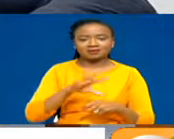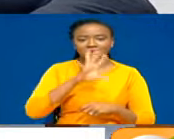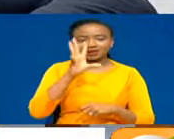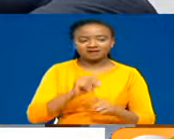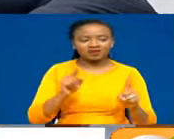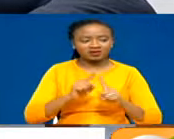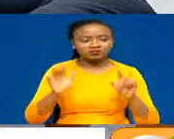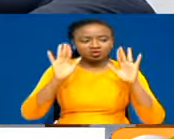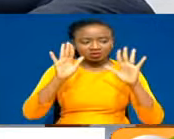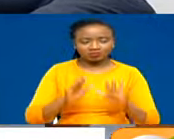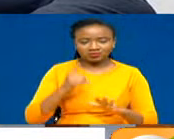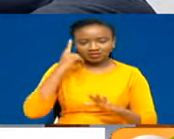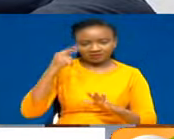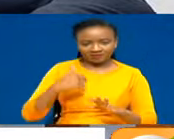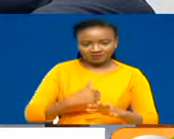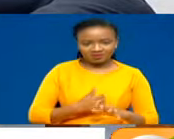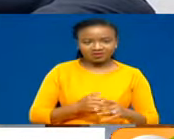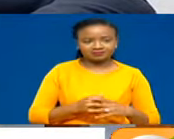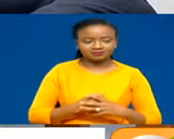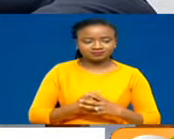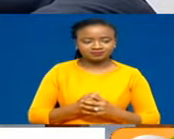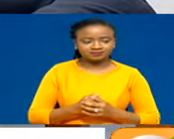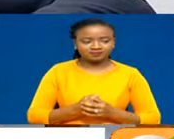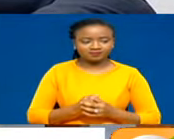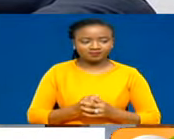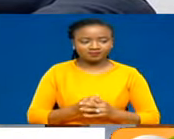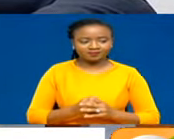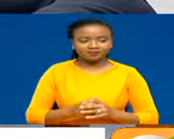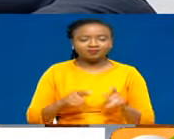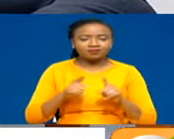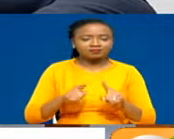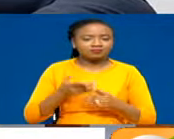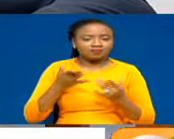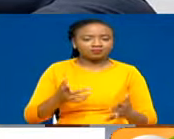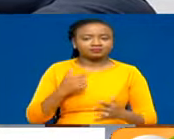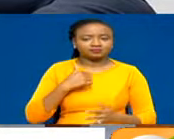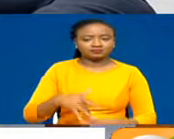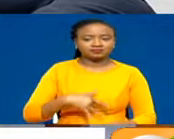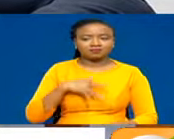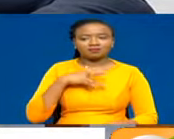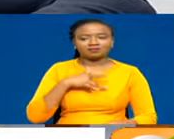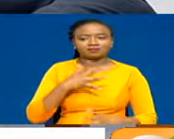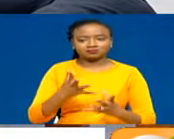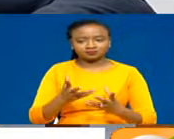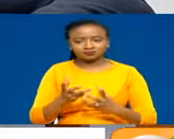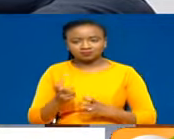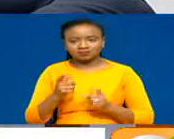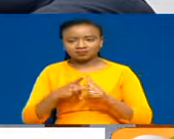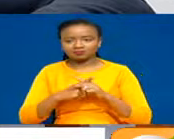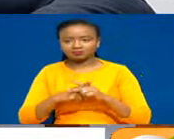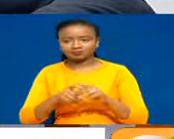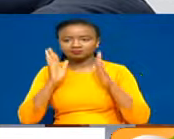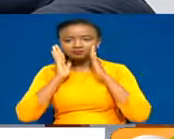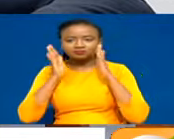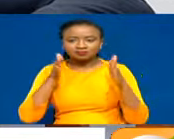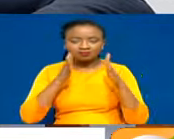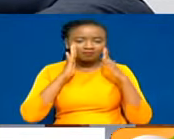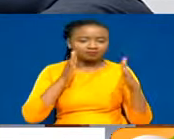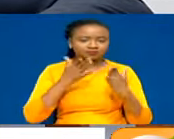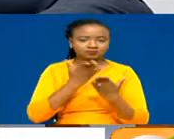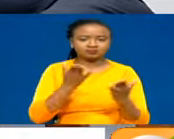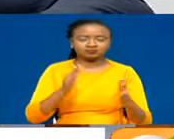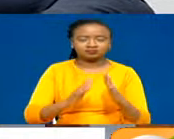me. It's an obligation now that I feel we have to start building. We really have to start